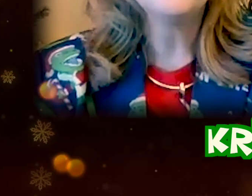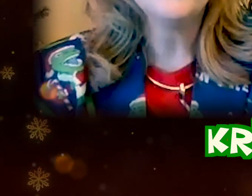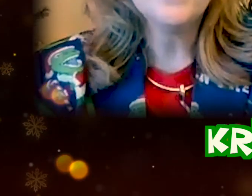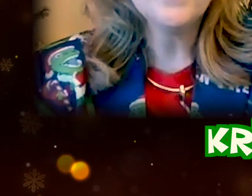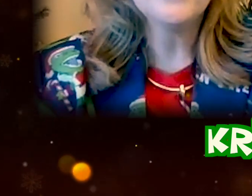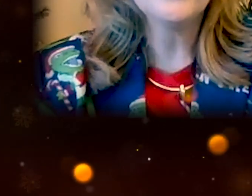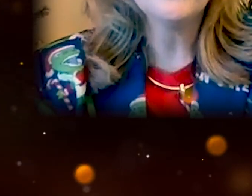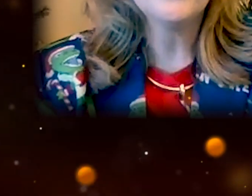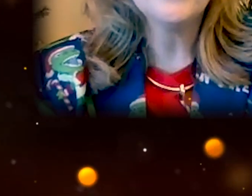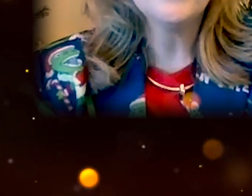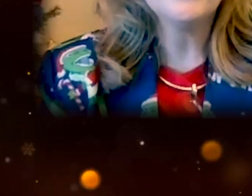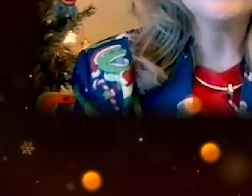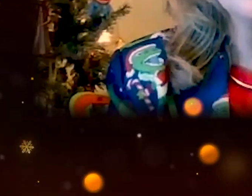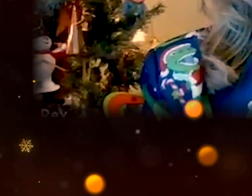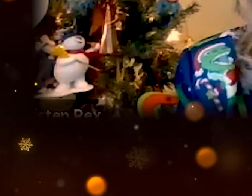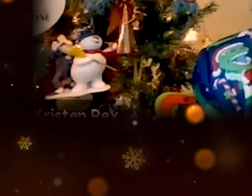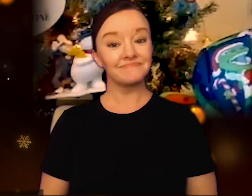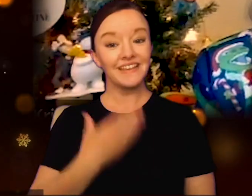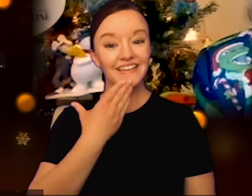Kristen, will you start?